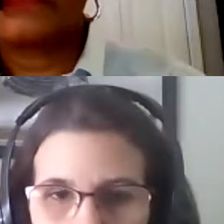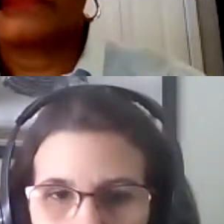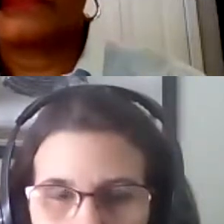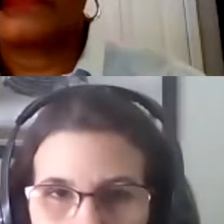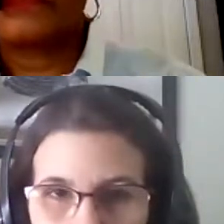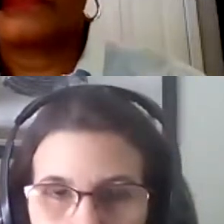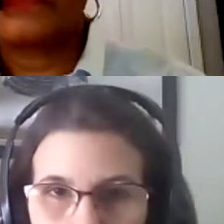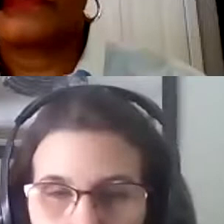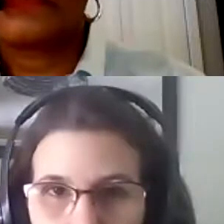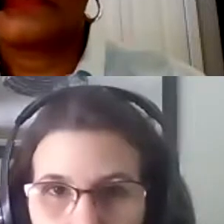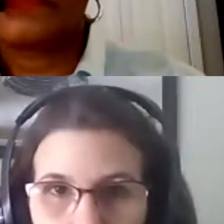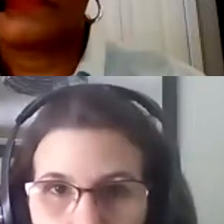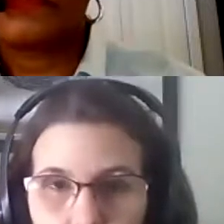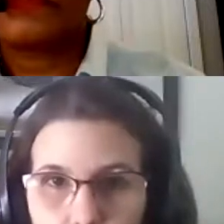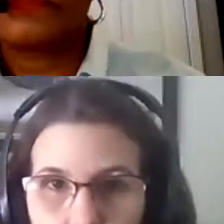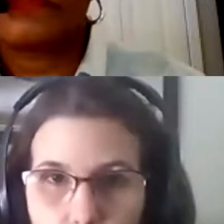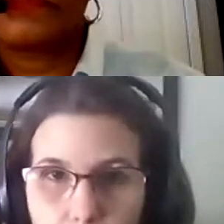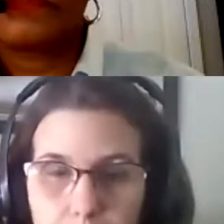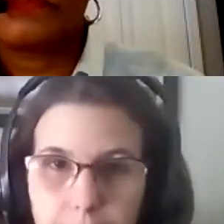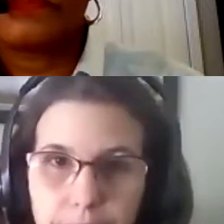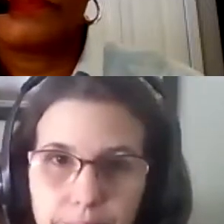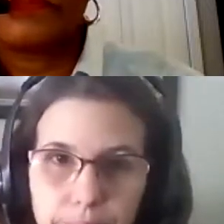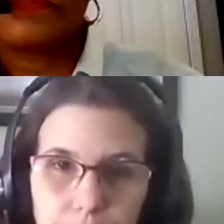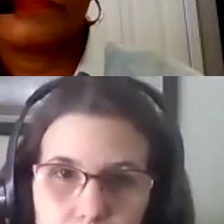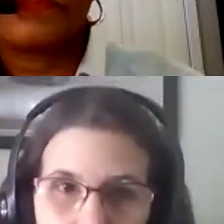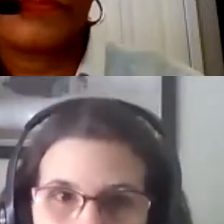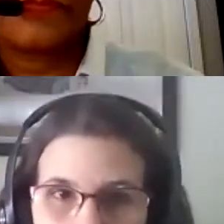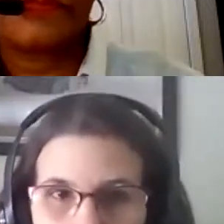field and to everyday work and everyday